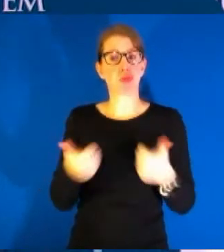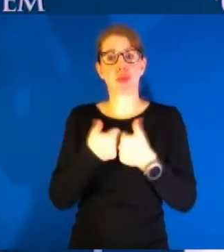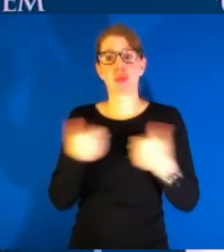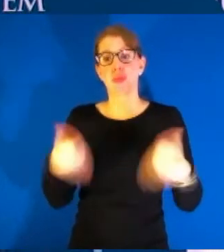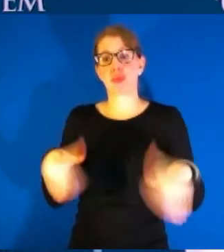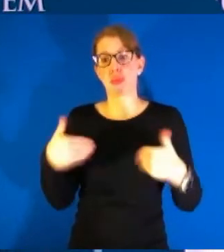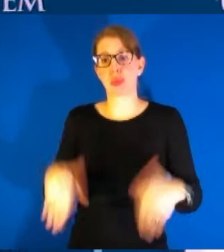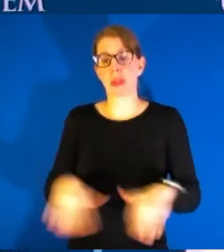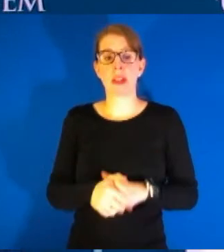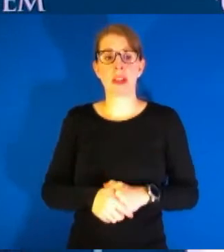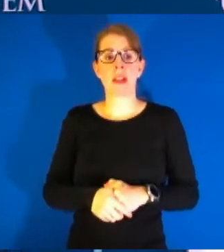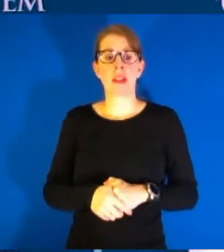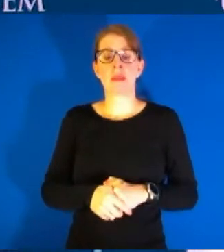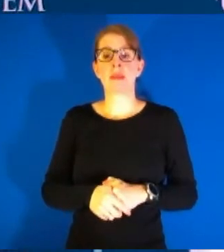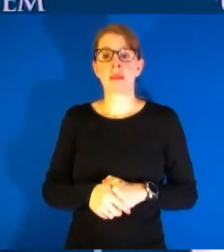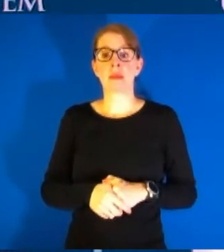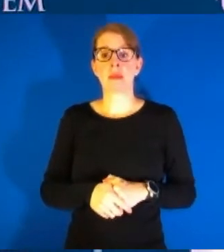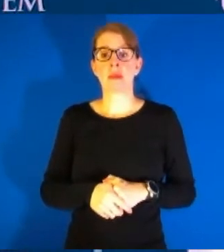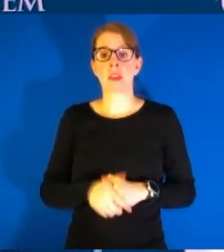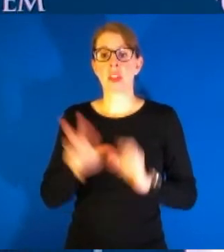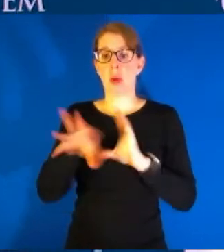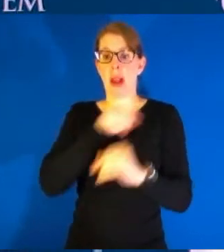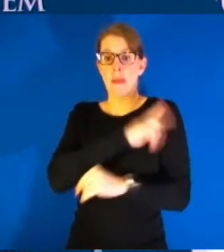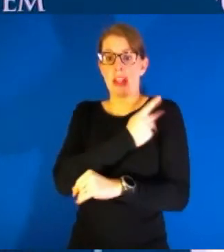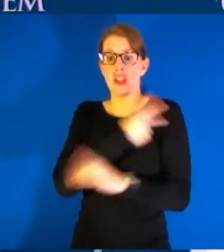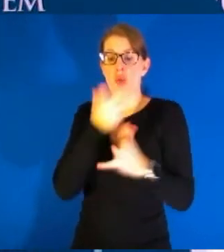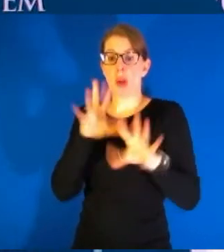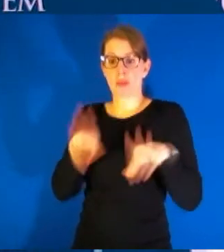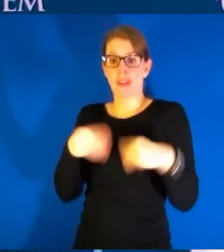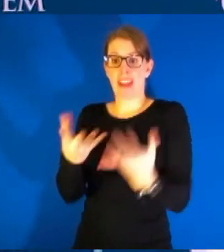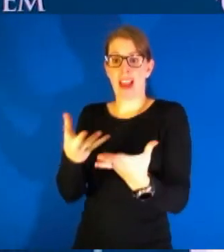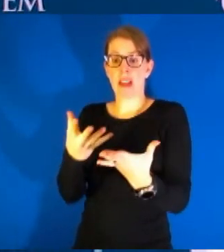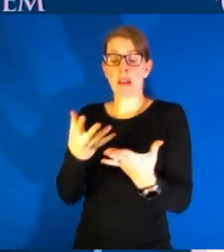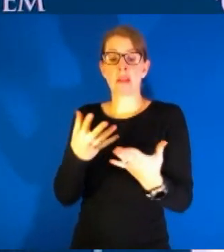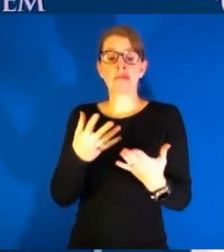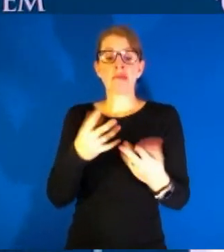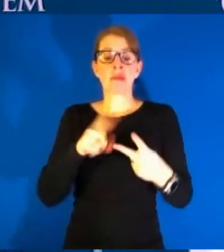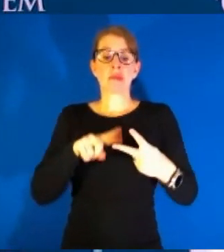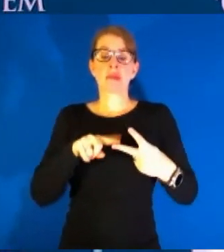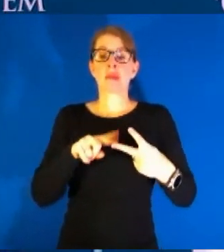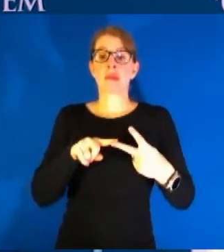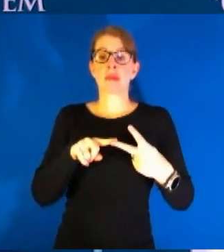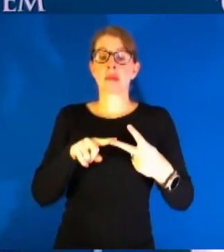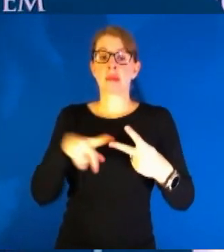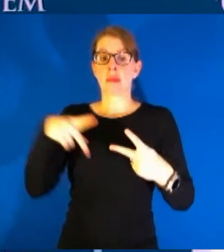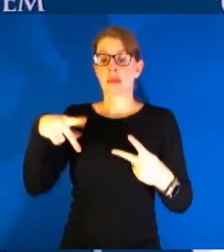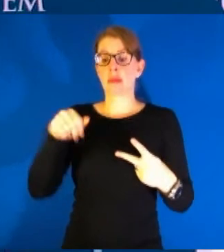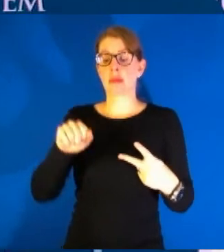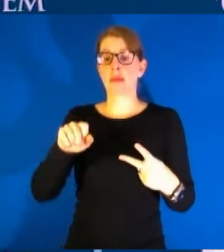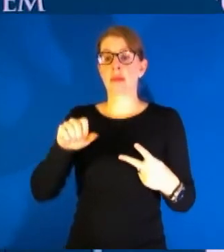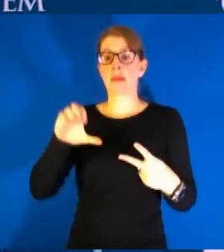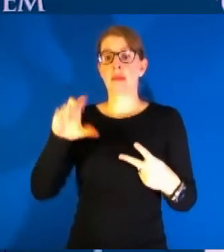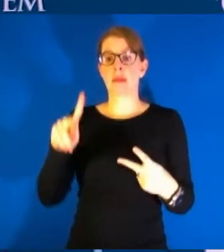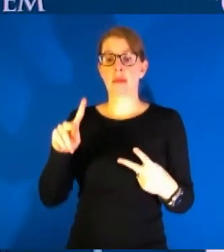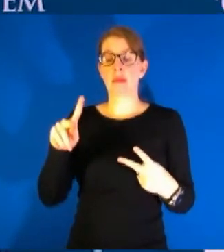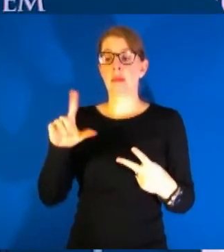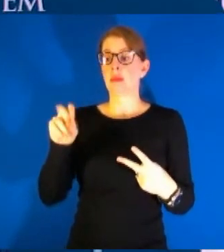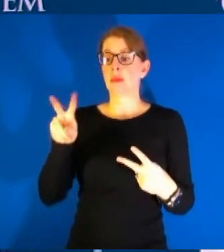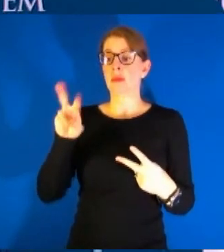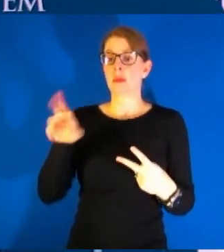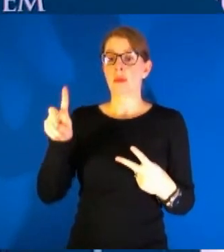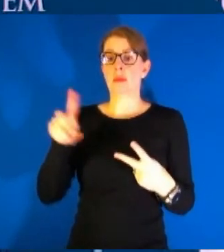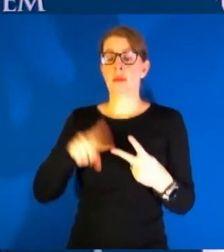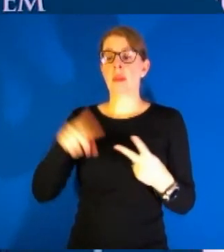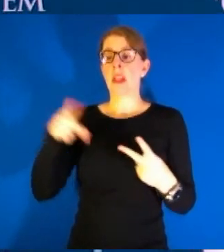to get that delivered on the outpatient side. And then the other point being that Paxlovid and Molnupiravir, the two oral therapies,